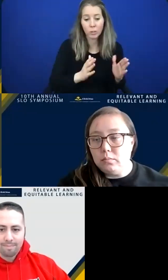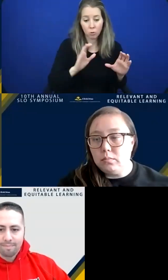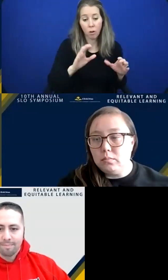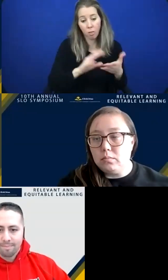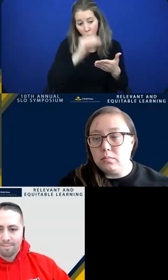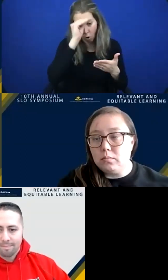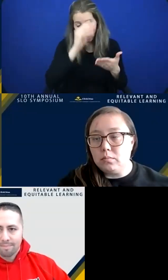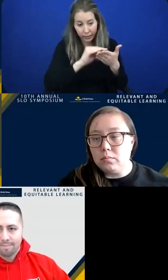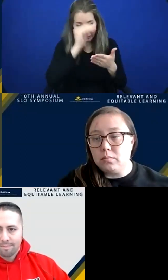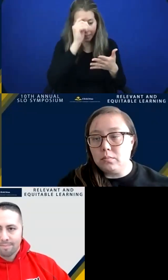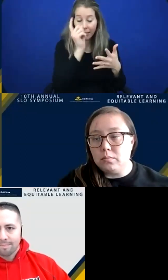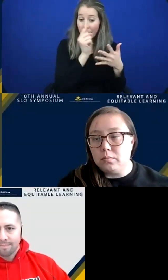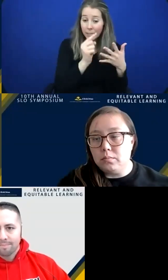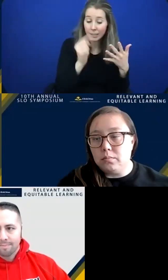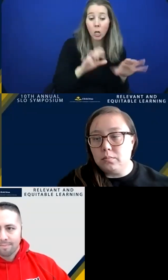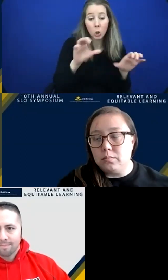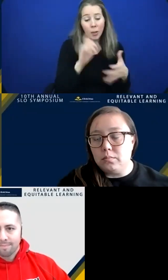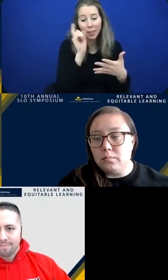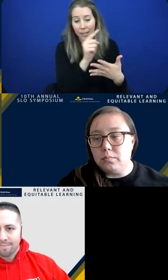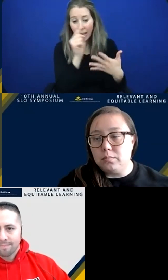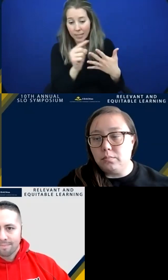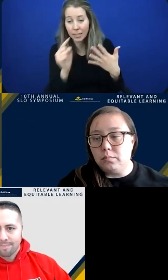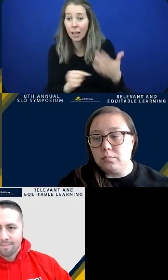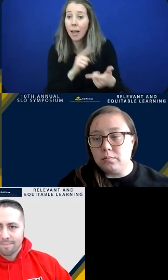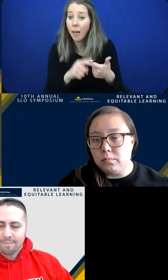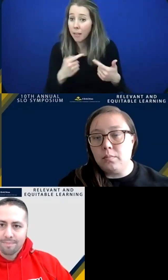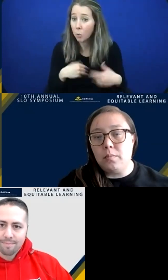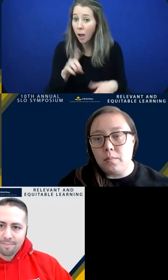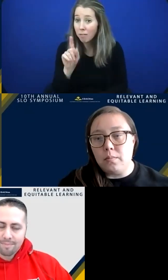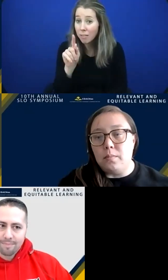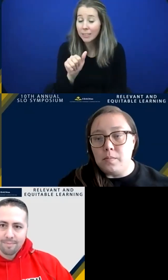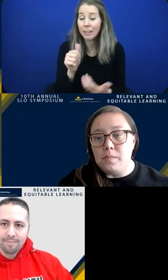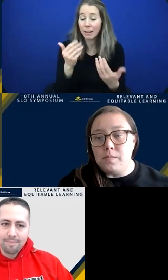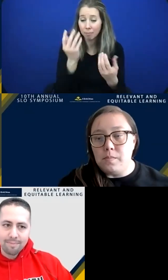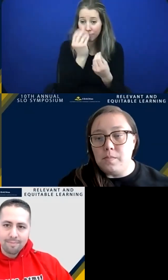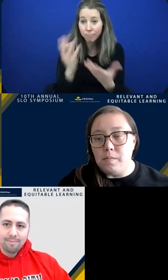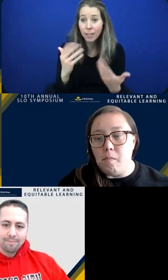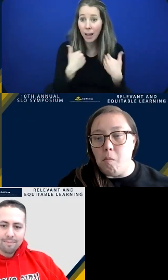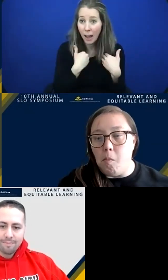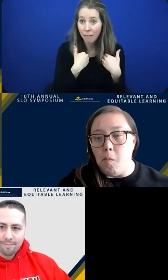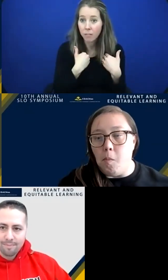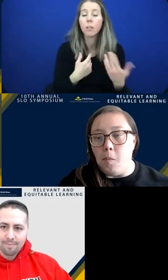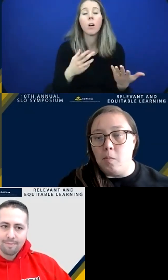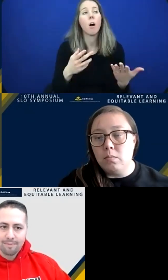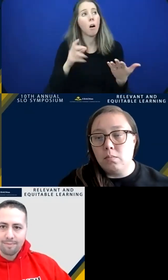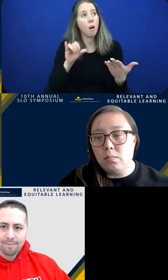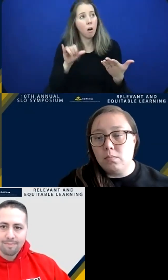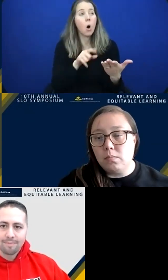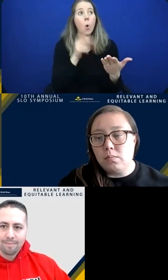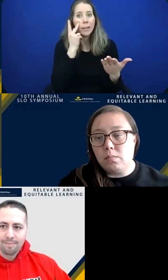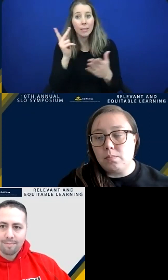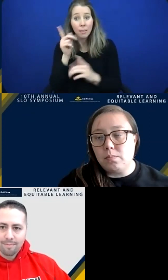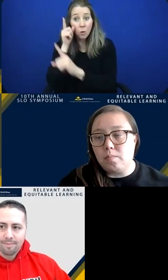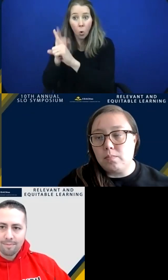you know, and that then, you know, you have the data to engage with, and, you know, I can see that we're living up to our mission,